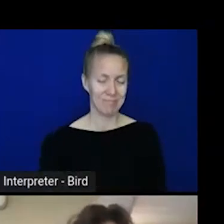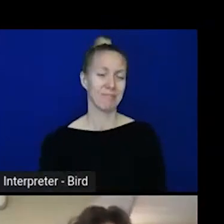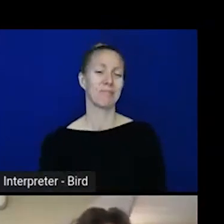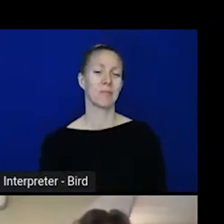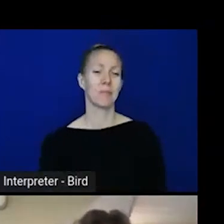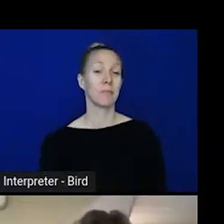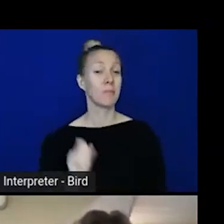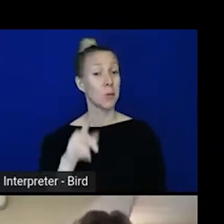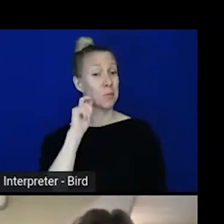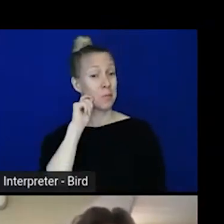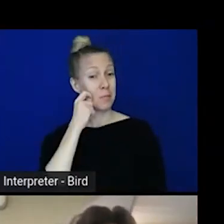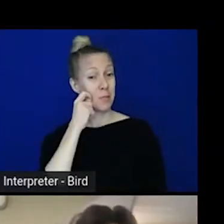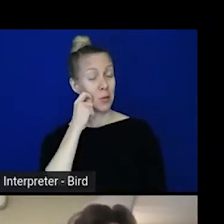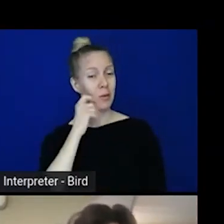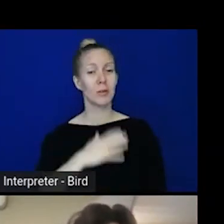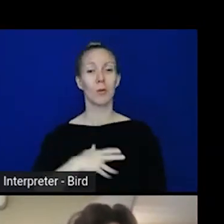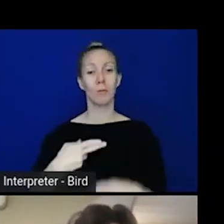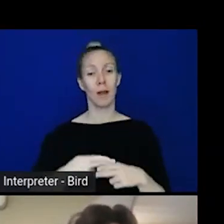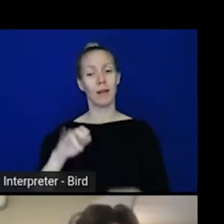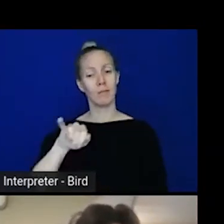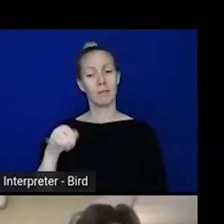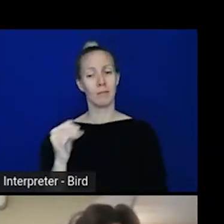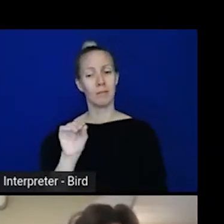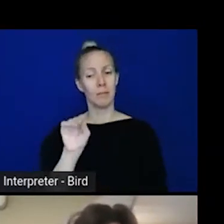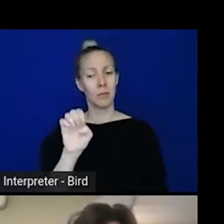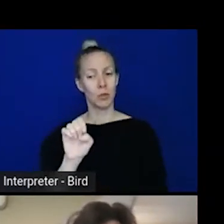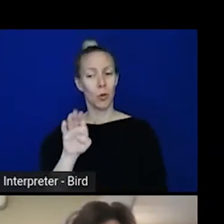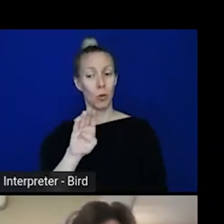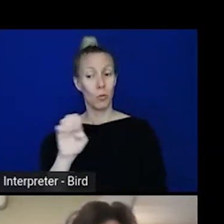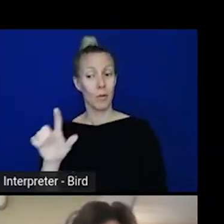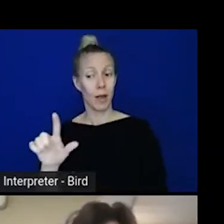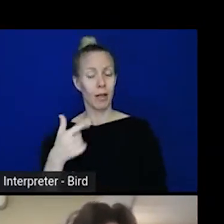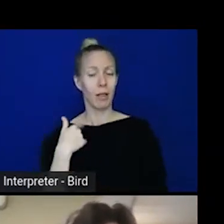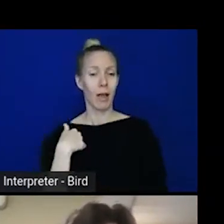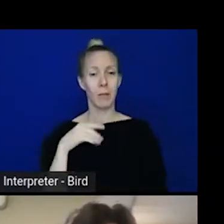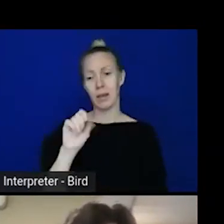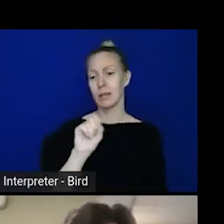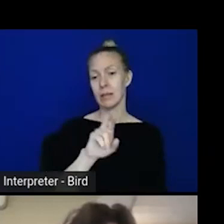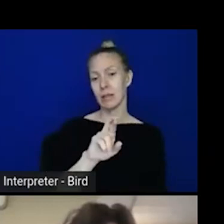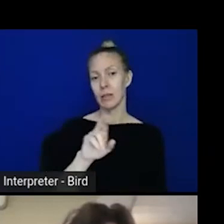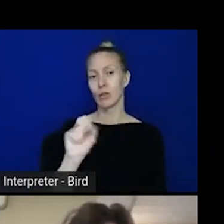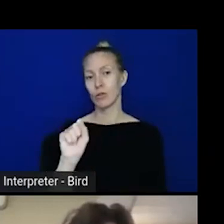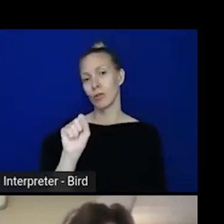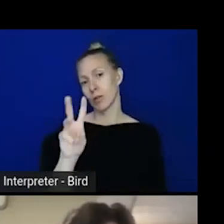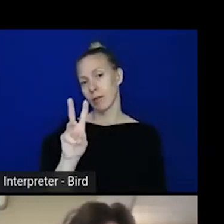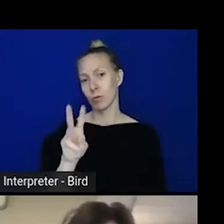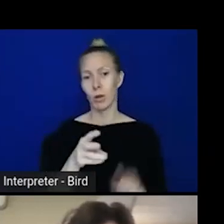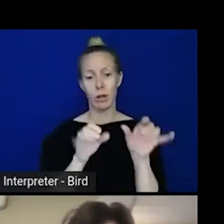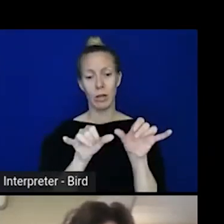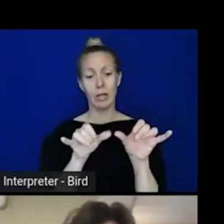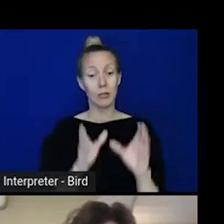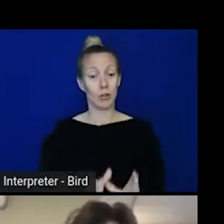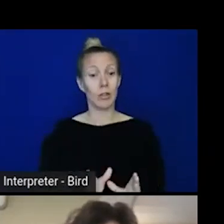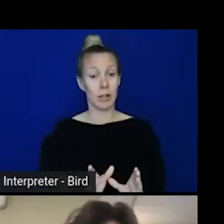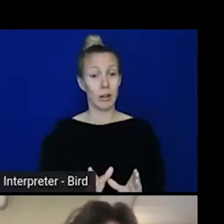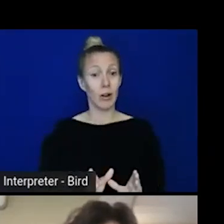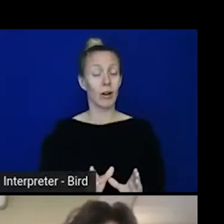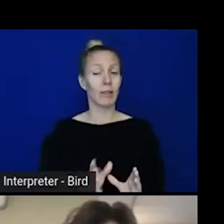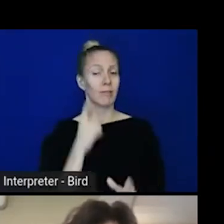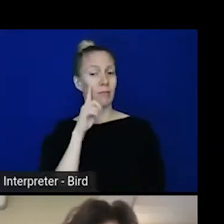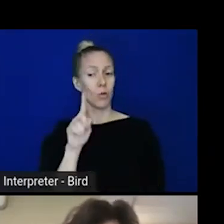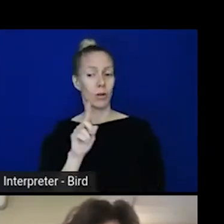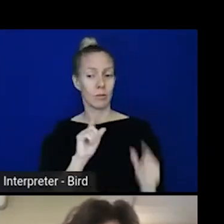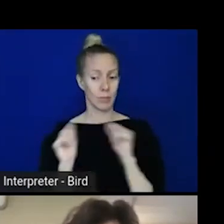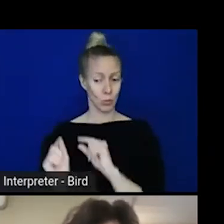And so, yes, my name is Joe Bell. I'm a senior software engineer on the cloud acceleration team at Twitter. My pronouns are he,